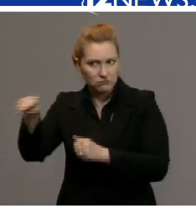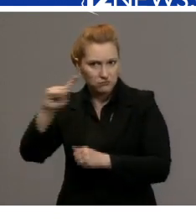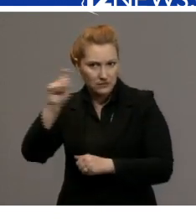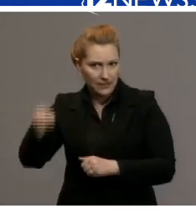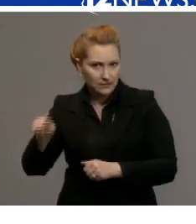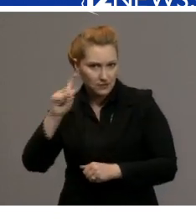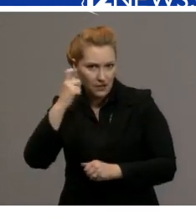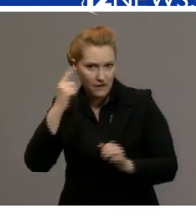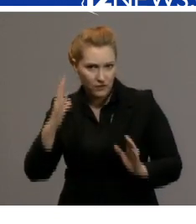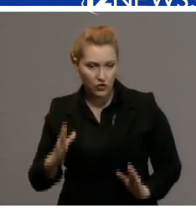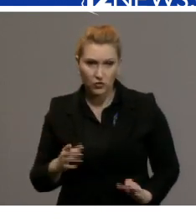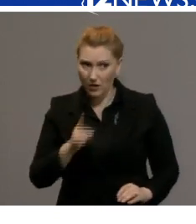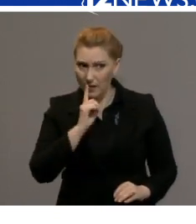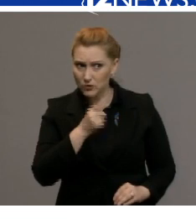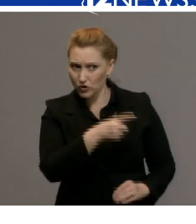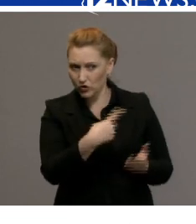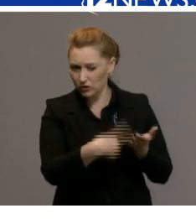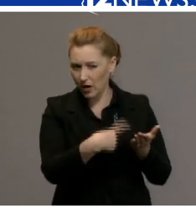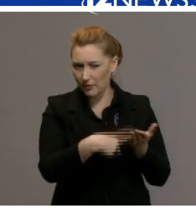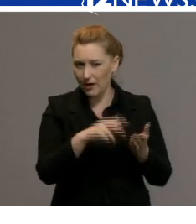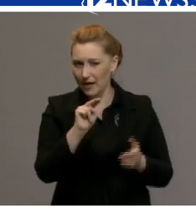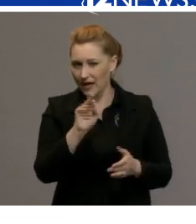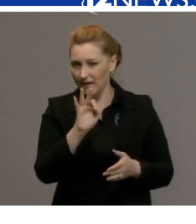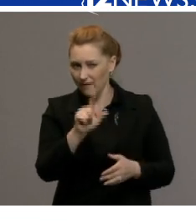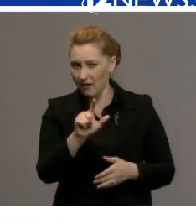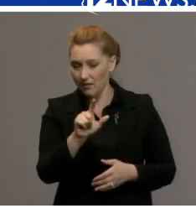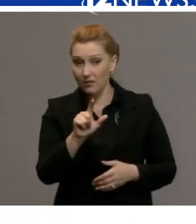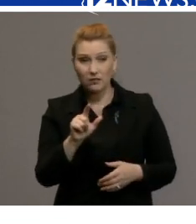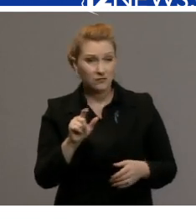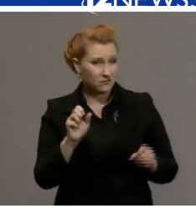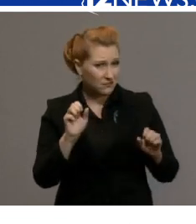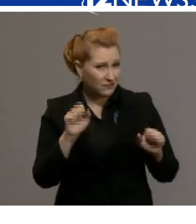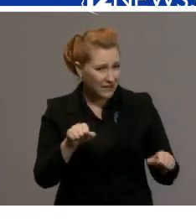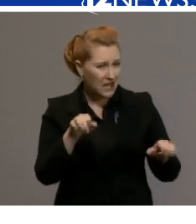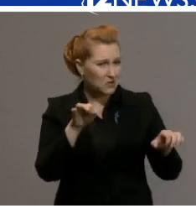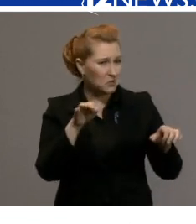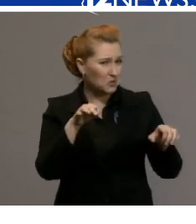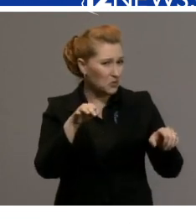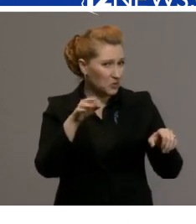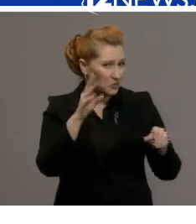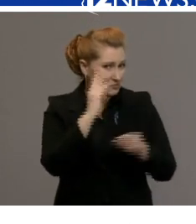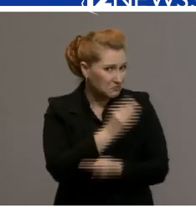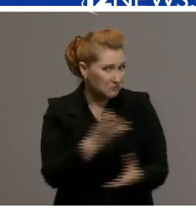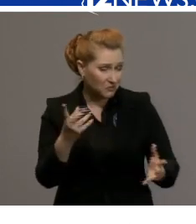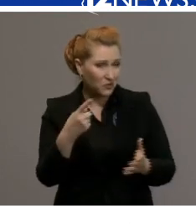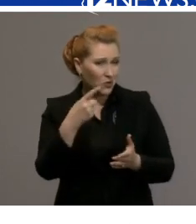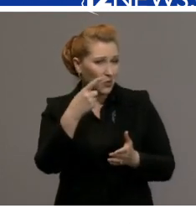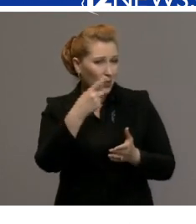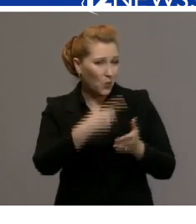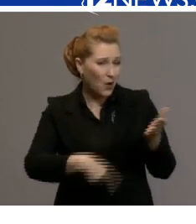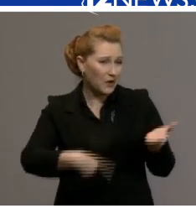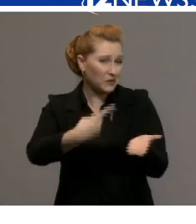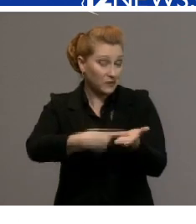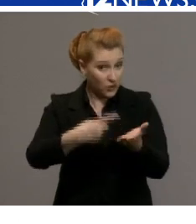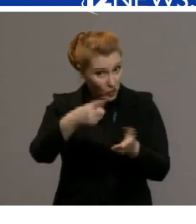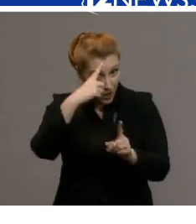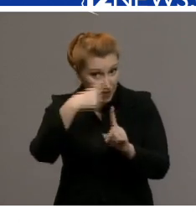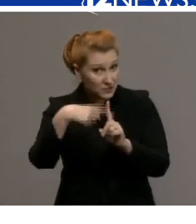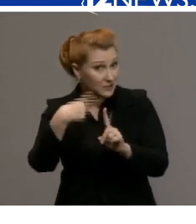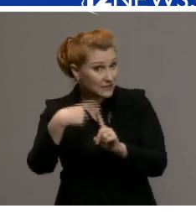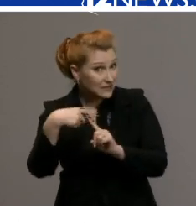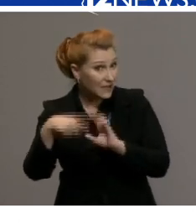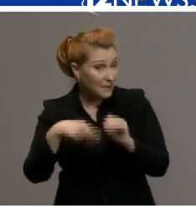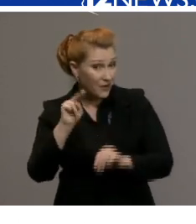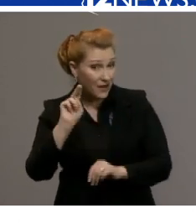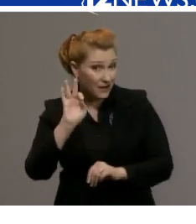there will be one, if there will be fans. Can you tell us what those conversations are like? I mean, are you optimistic? Well,